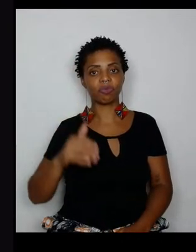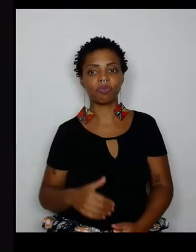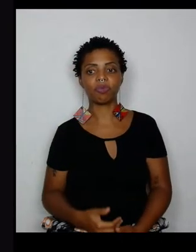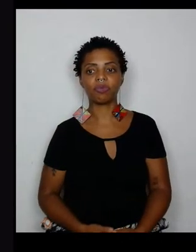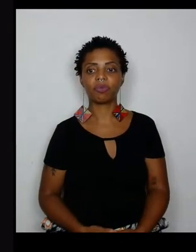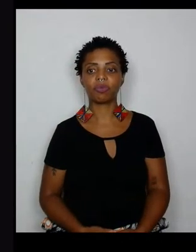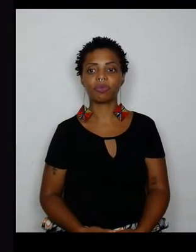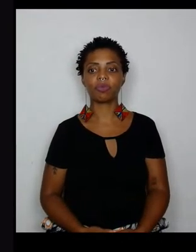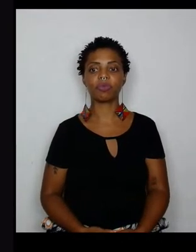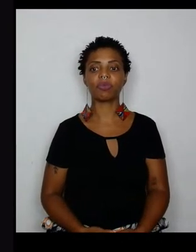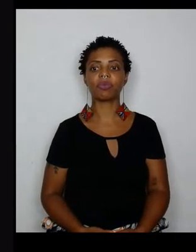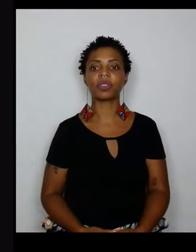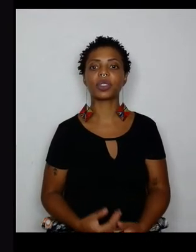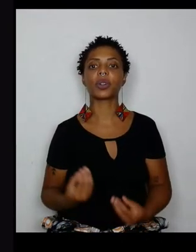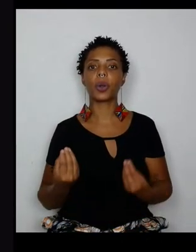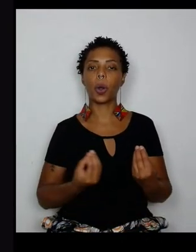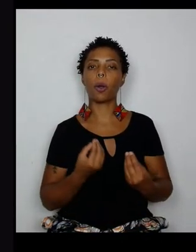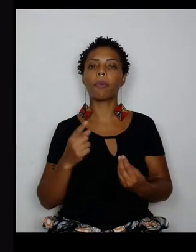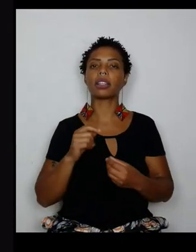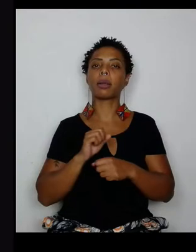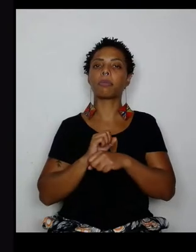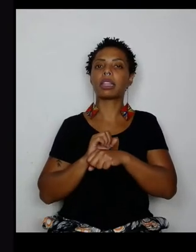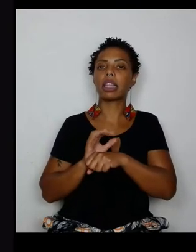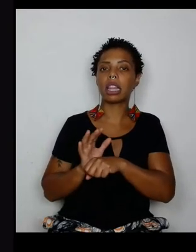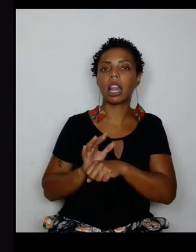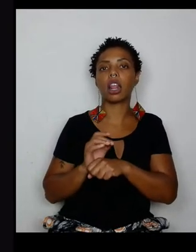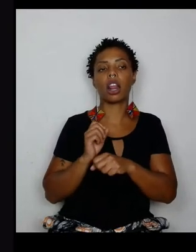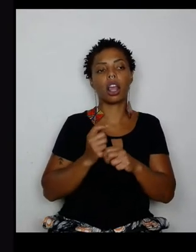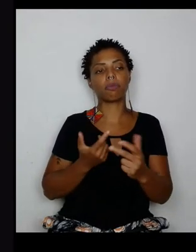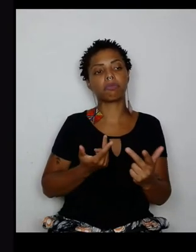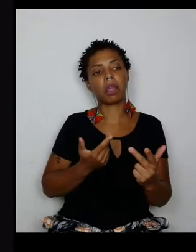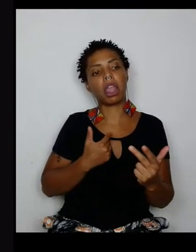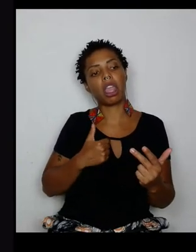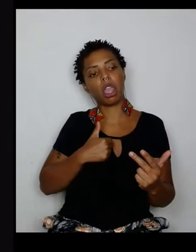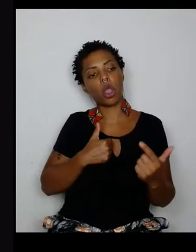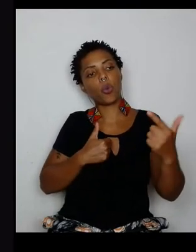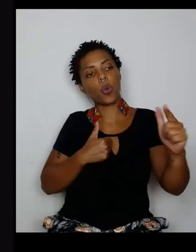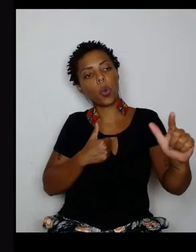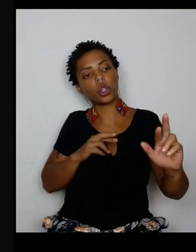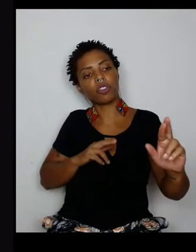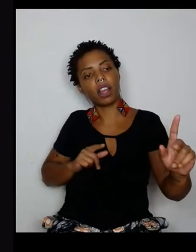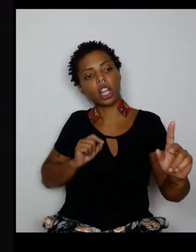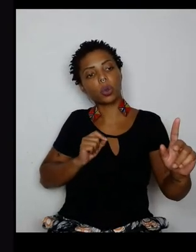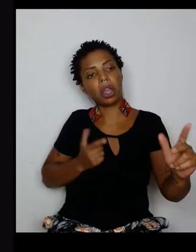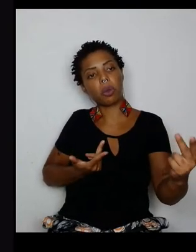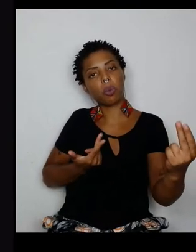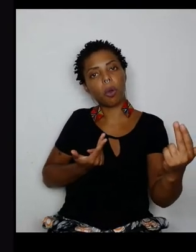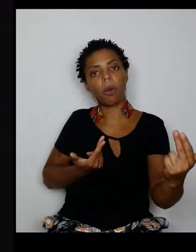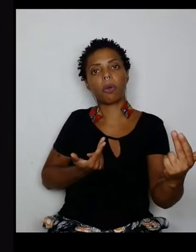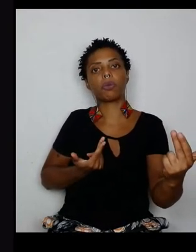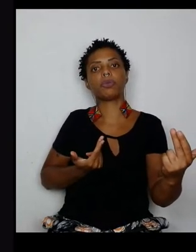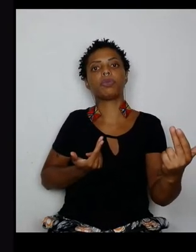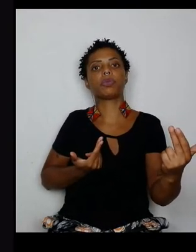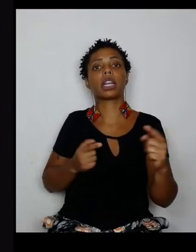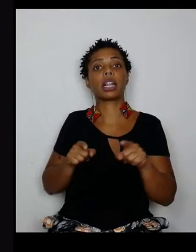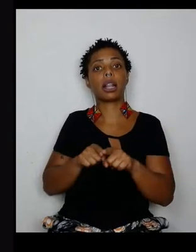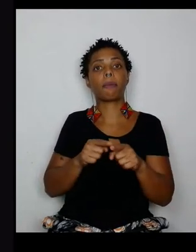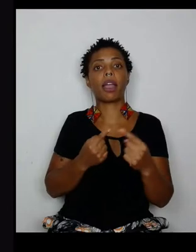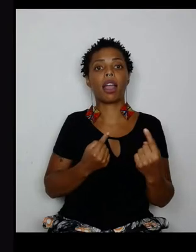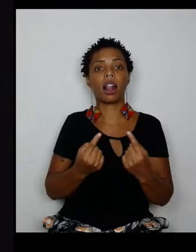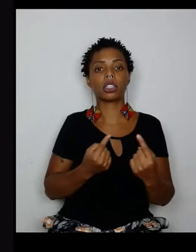and other along with his engagement with colonial stereotypes dusky maiden noble savage the primitive civil